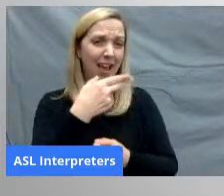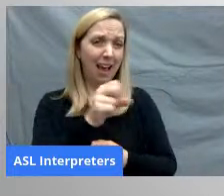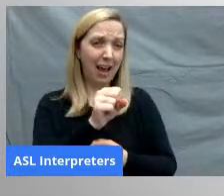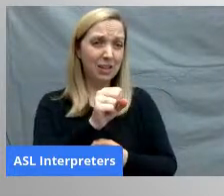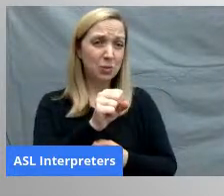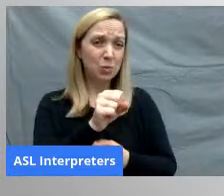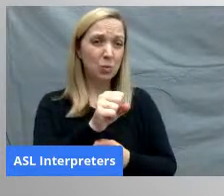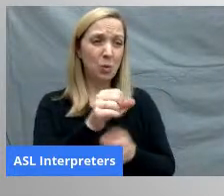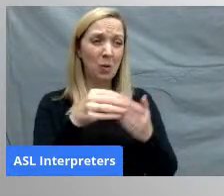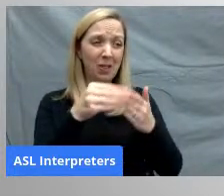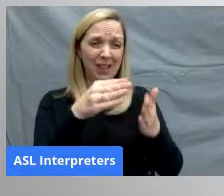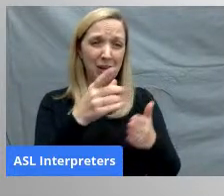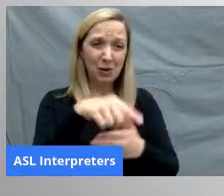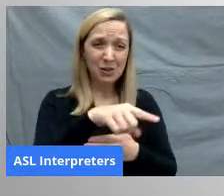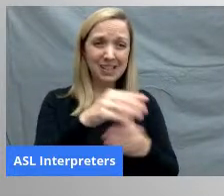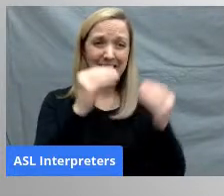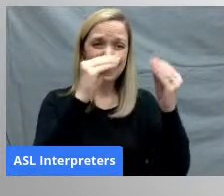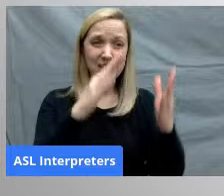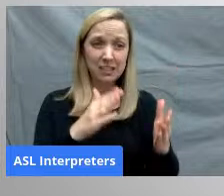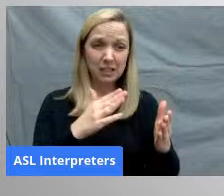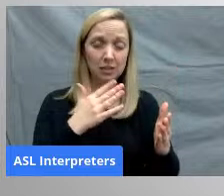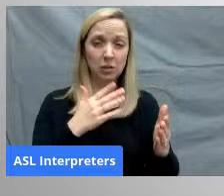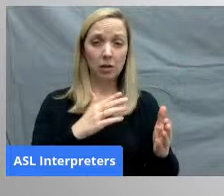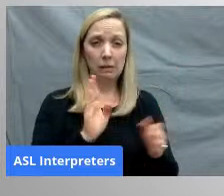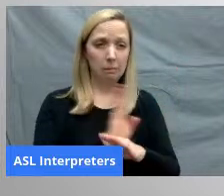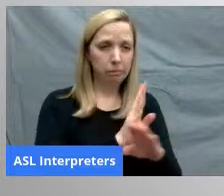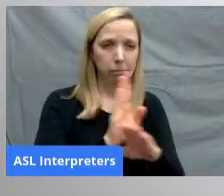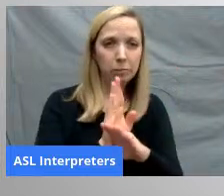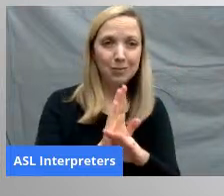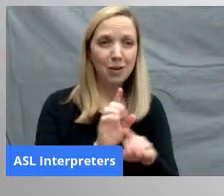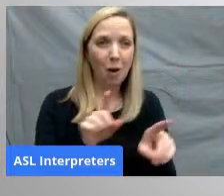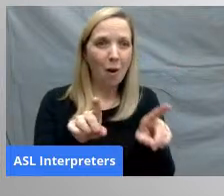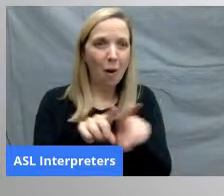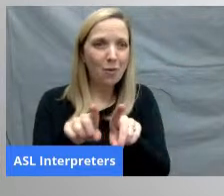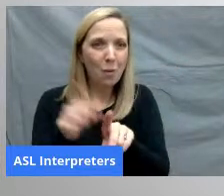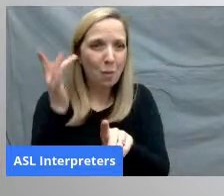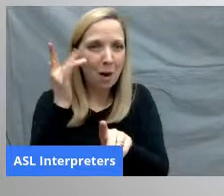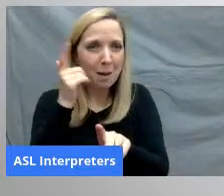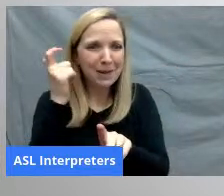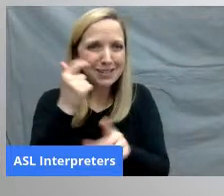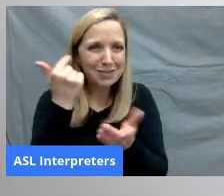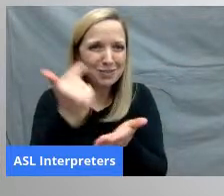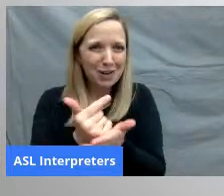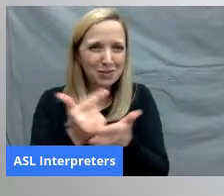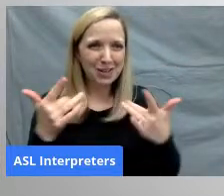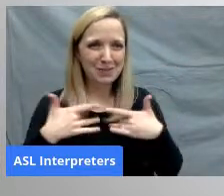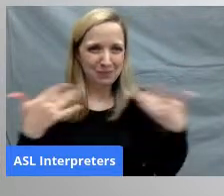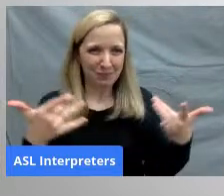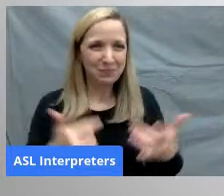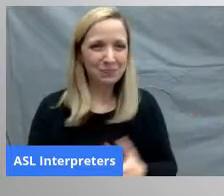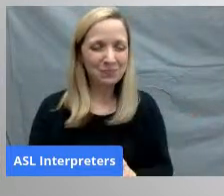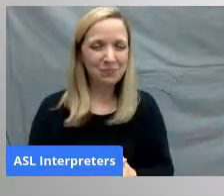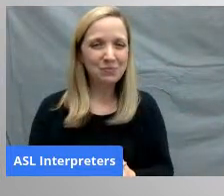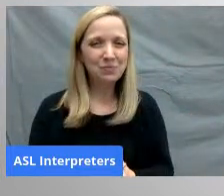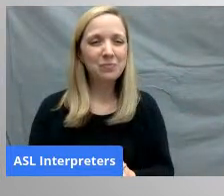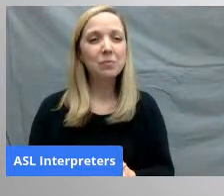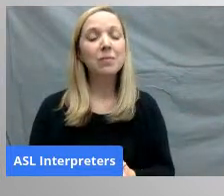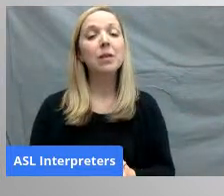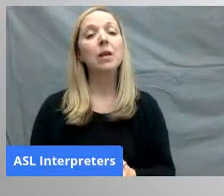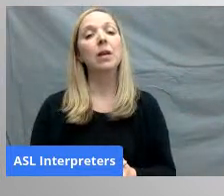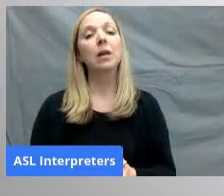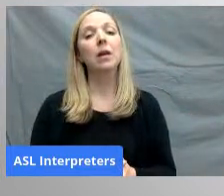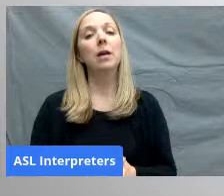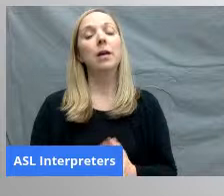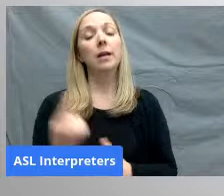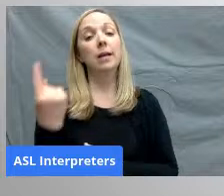leaders and teachers, because we're also trying to get those seniors across the stage for graduation. And then something internal